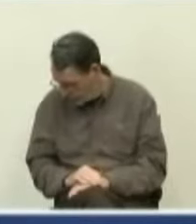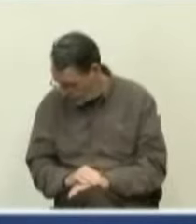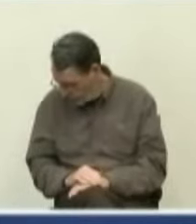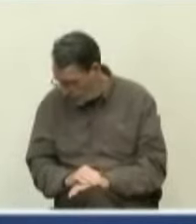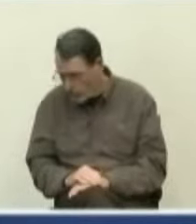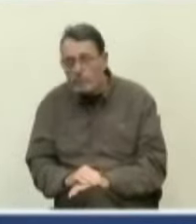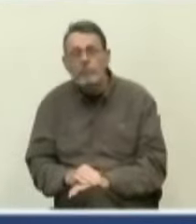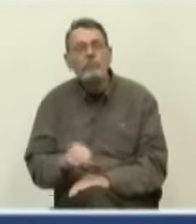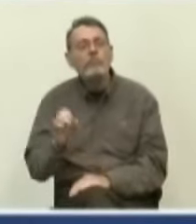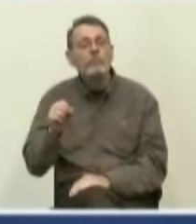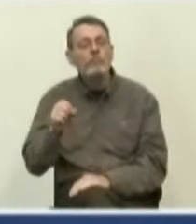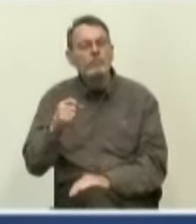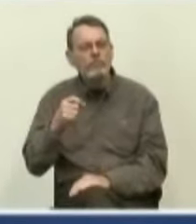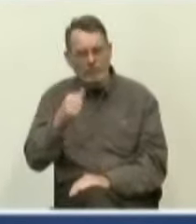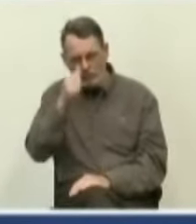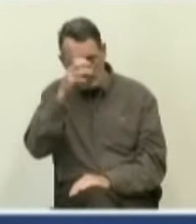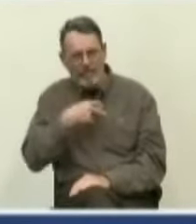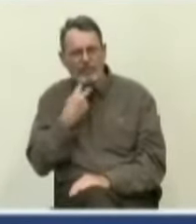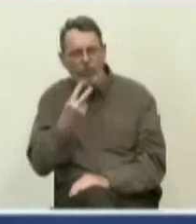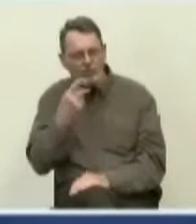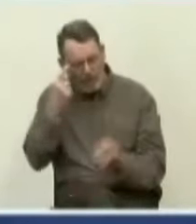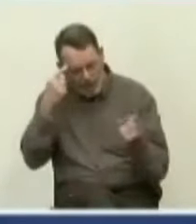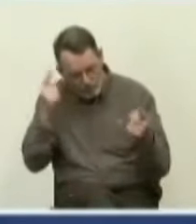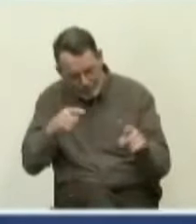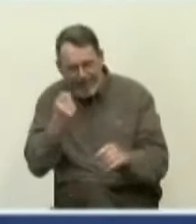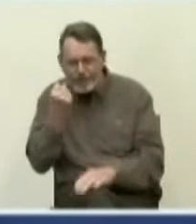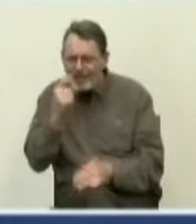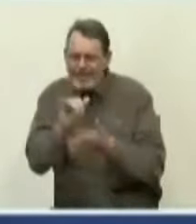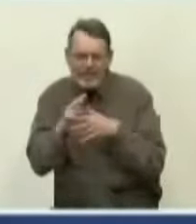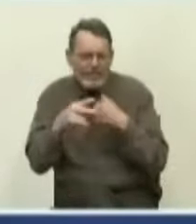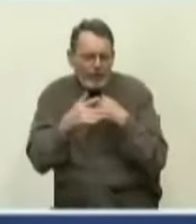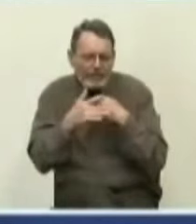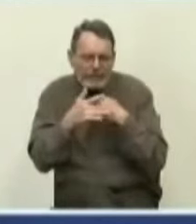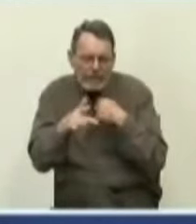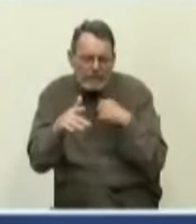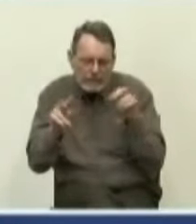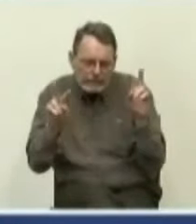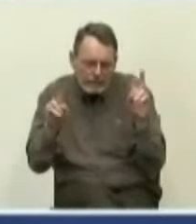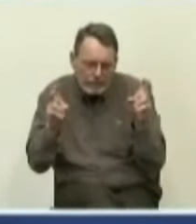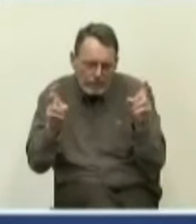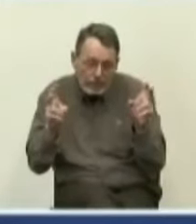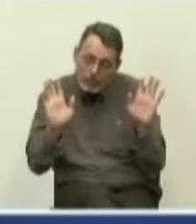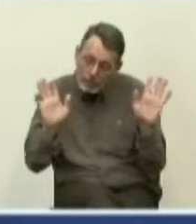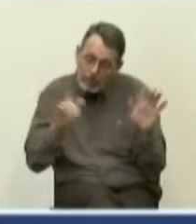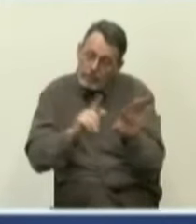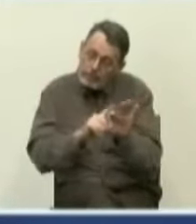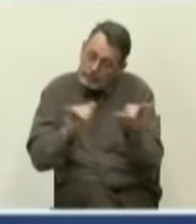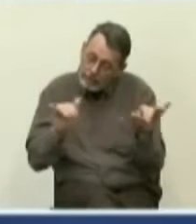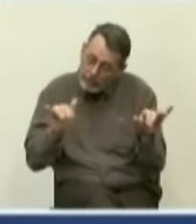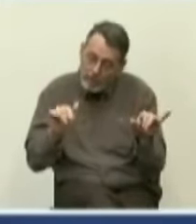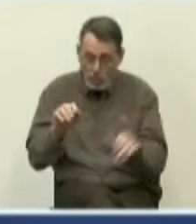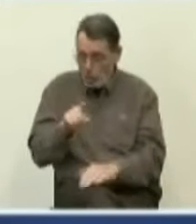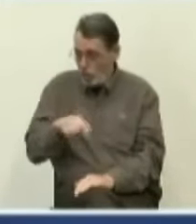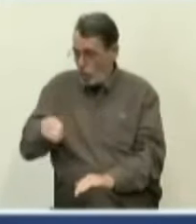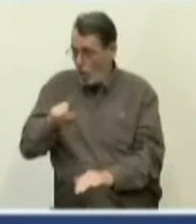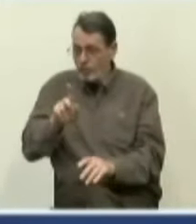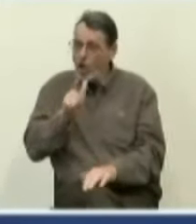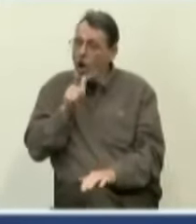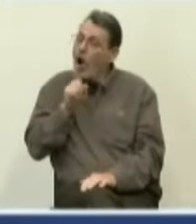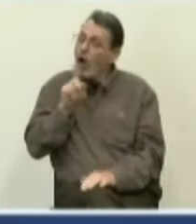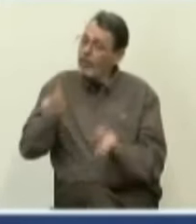Yeah, I agree. I understand the sensitive subject of the matter, but at the same time, these are the people that keep us